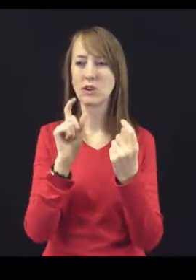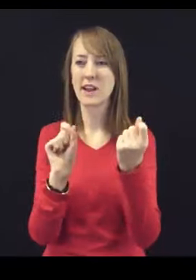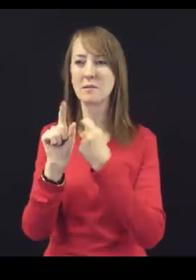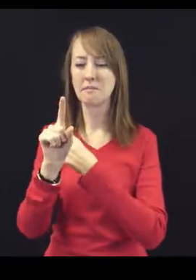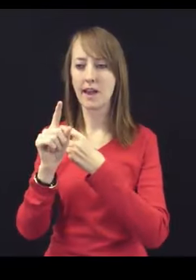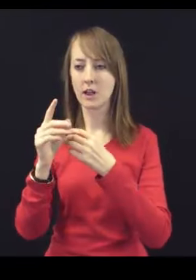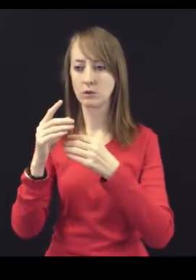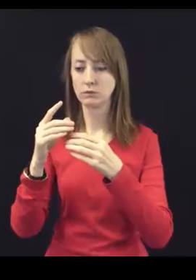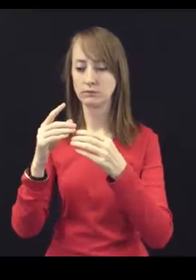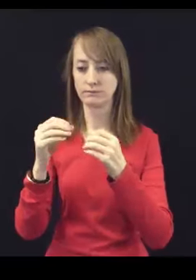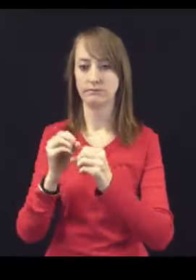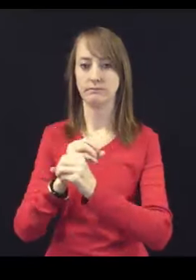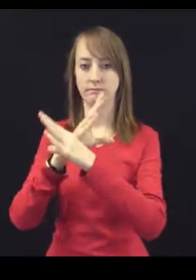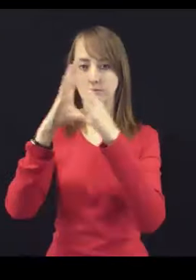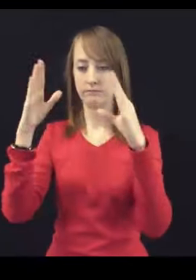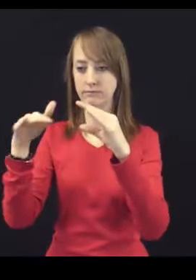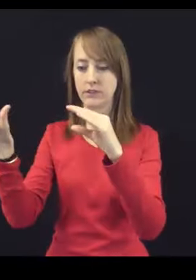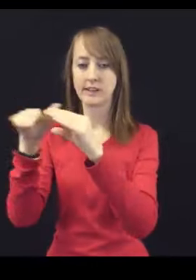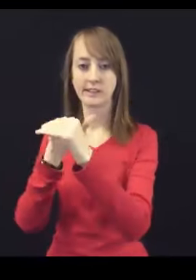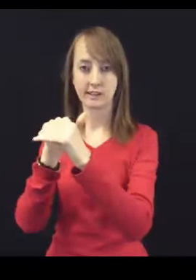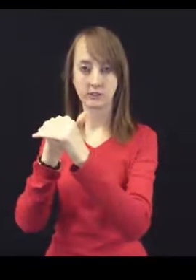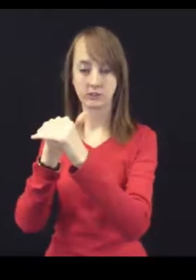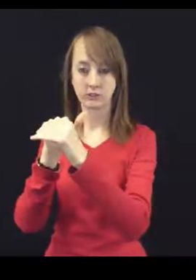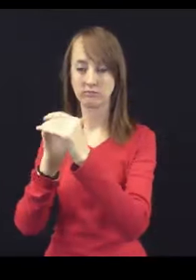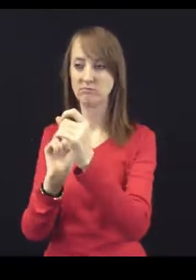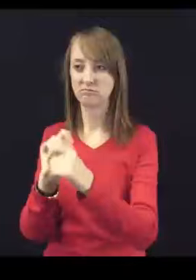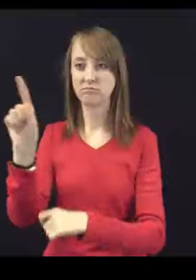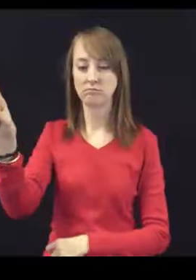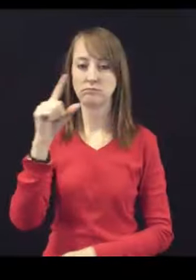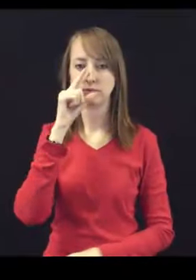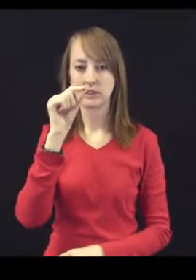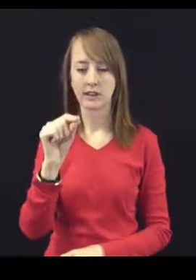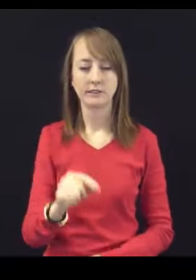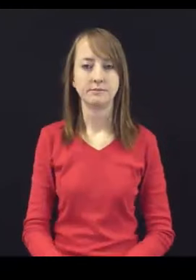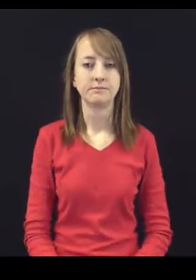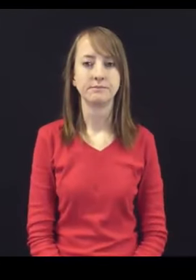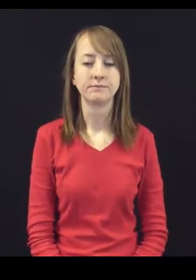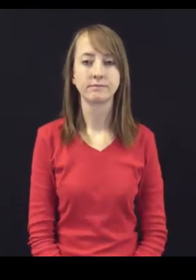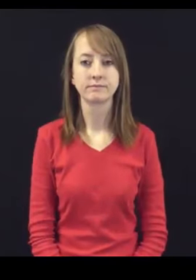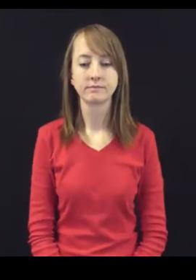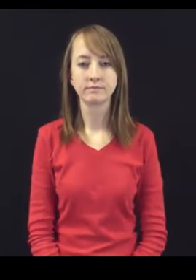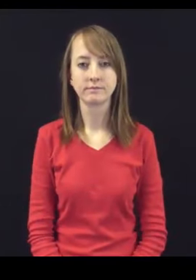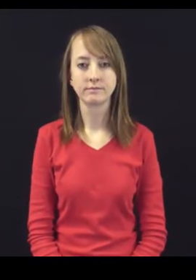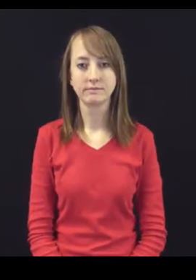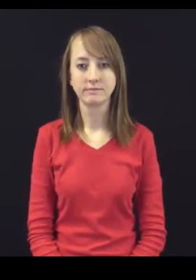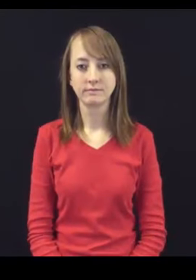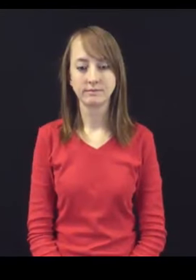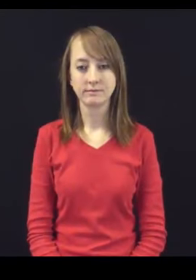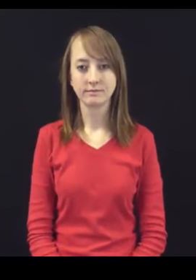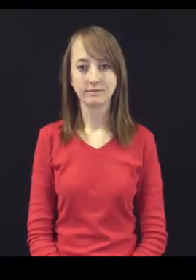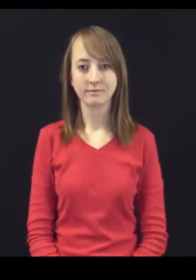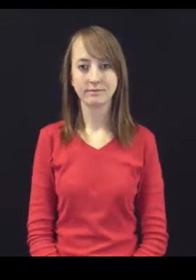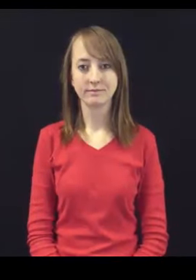Maps app centered on that location. You can email this contact to a friend by tapping on the Share Contact, then